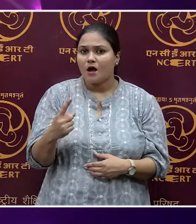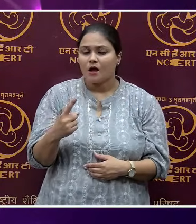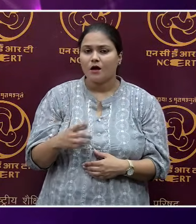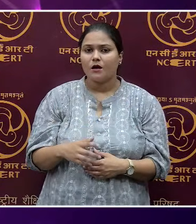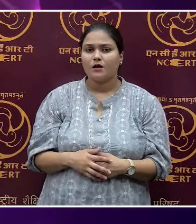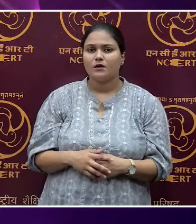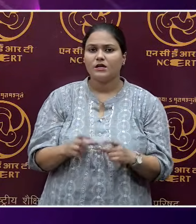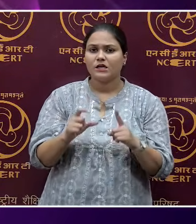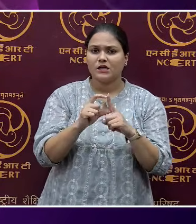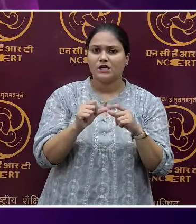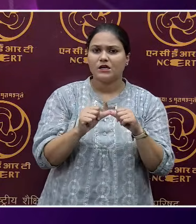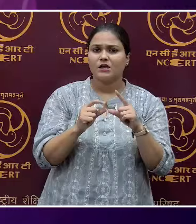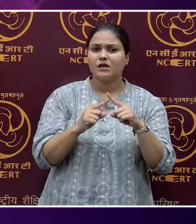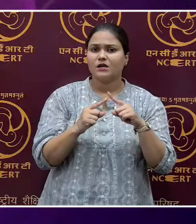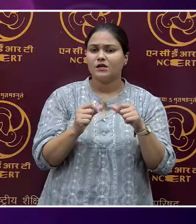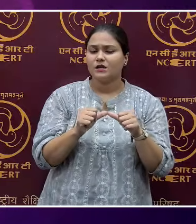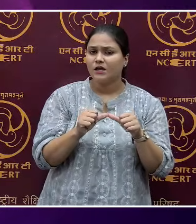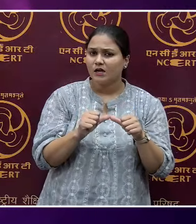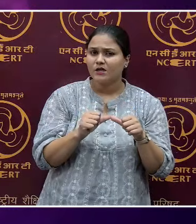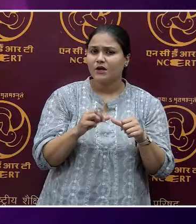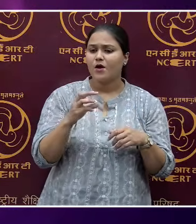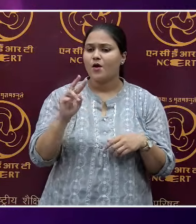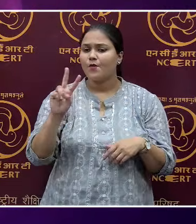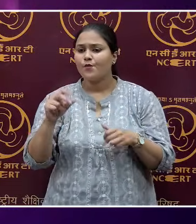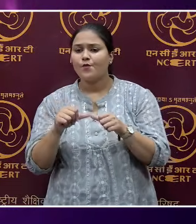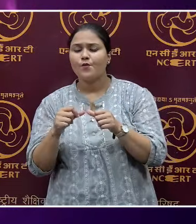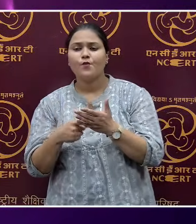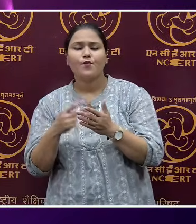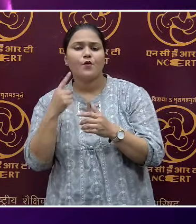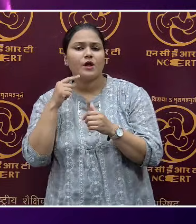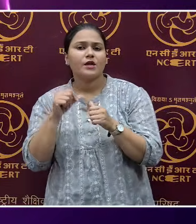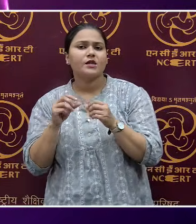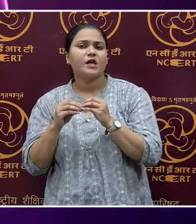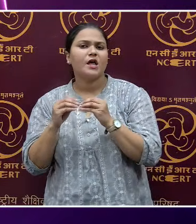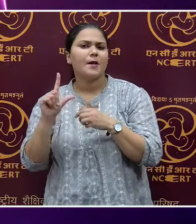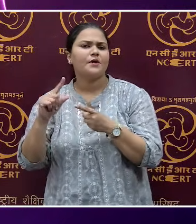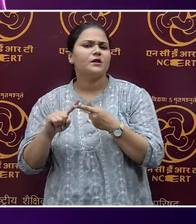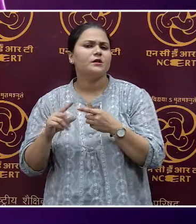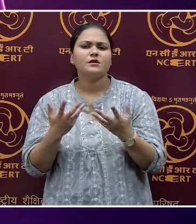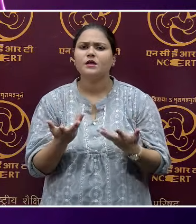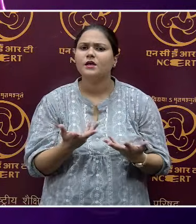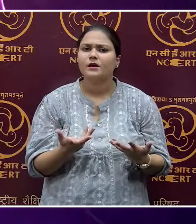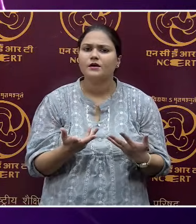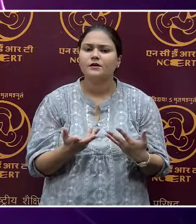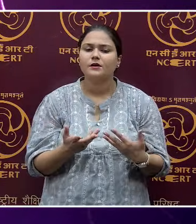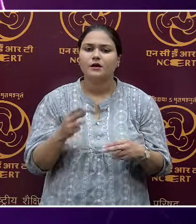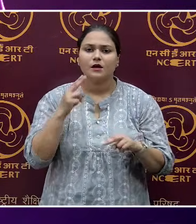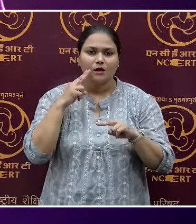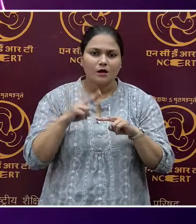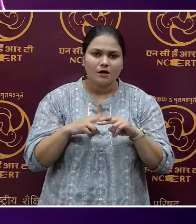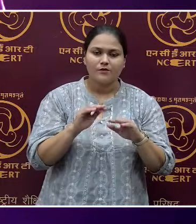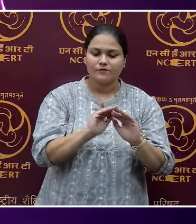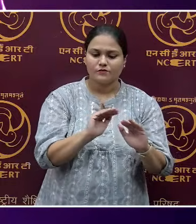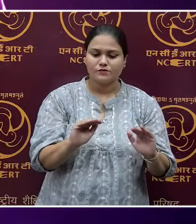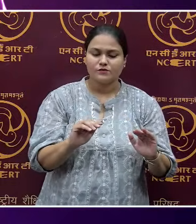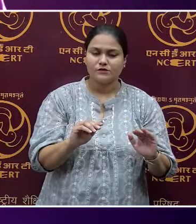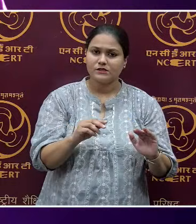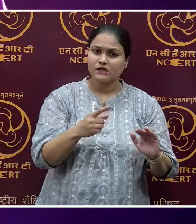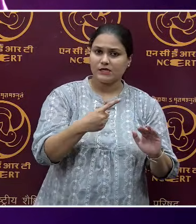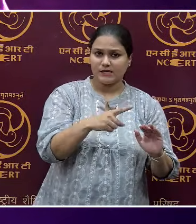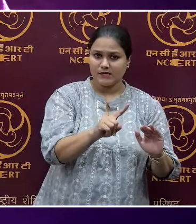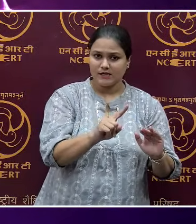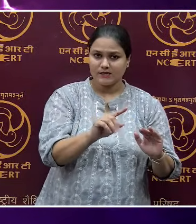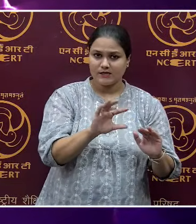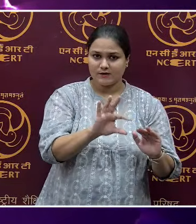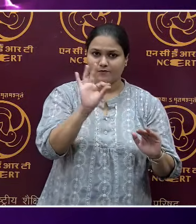what data type is expected for the num variable. So if someone has selected the correct one, suppose he has